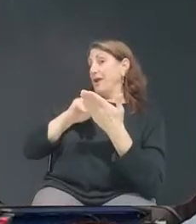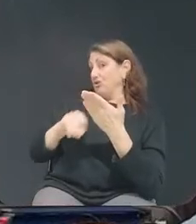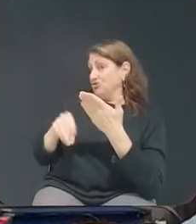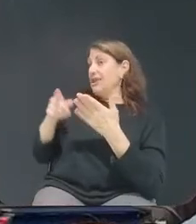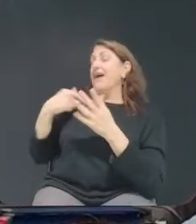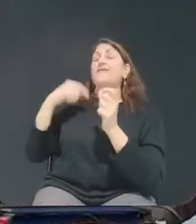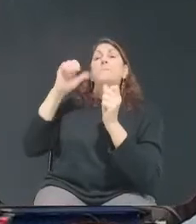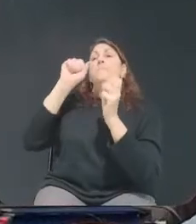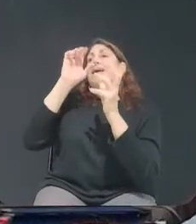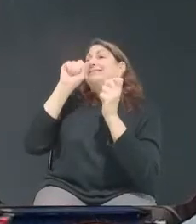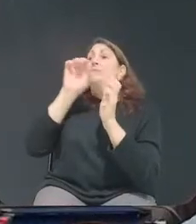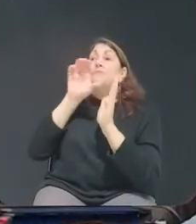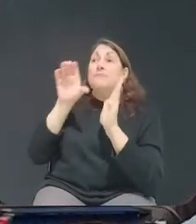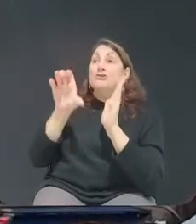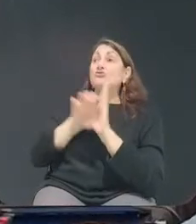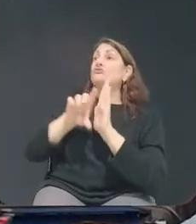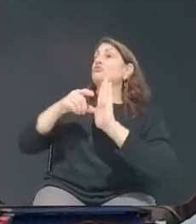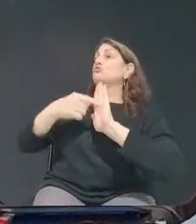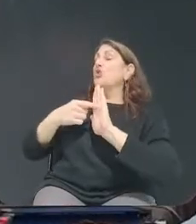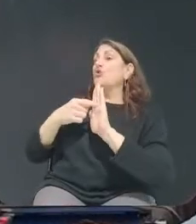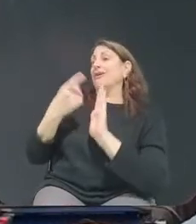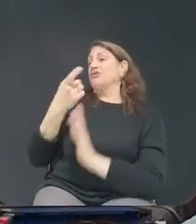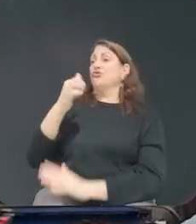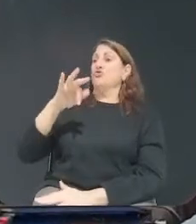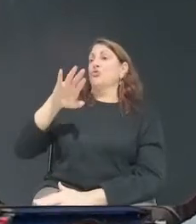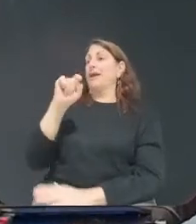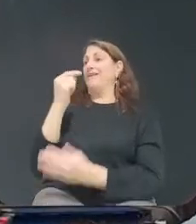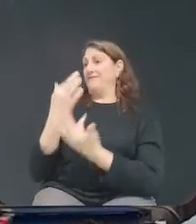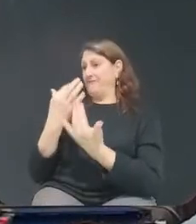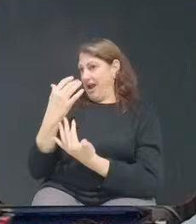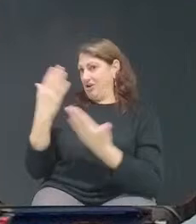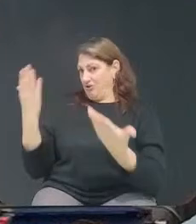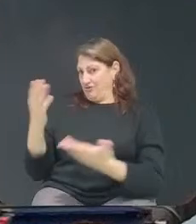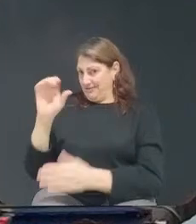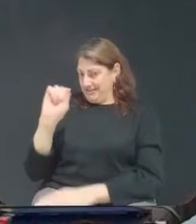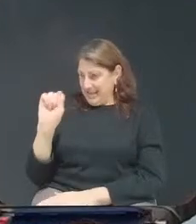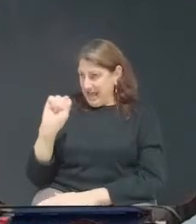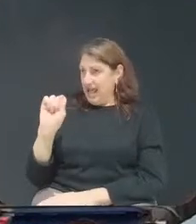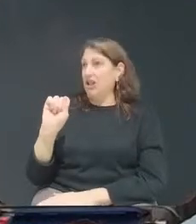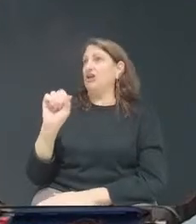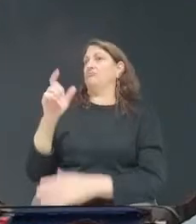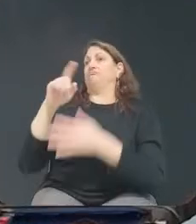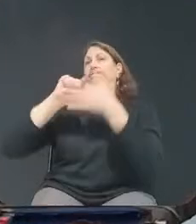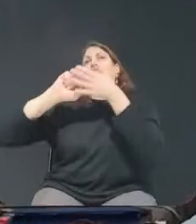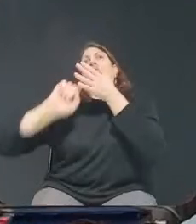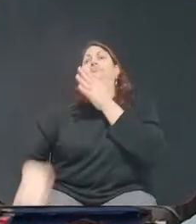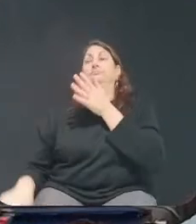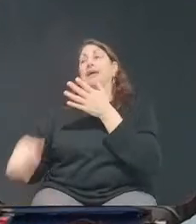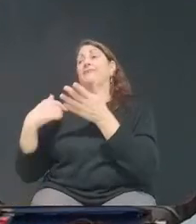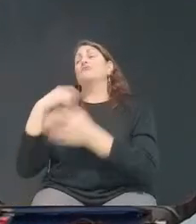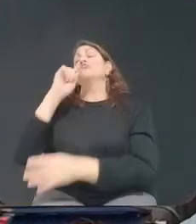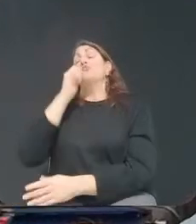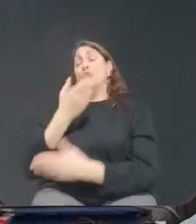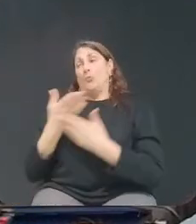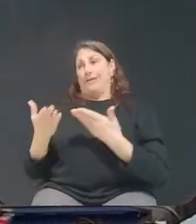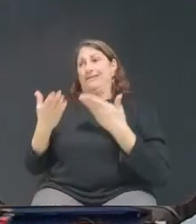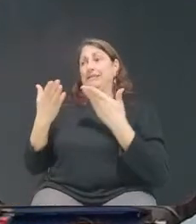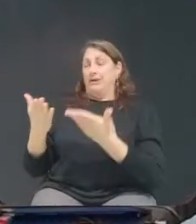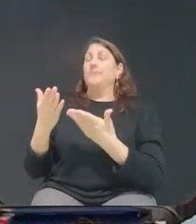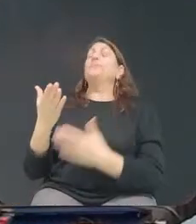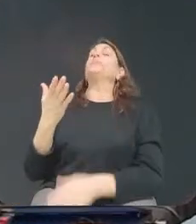have amazing photos of the Great Fire, for example, and just lots of cool stuff there.